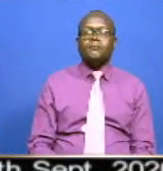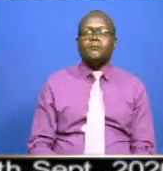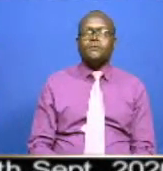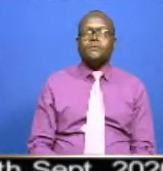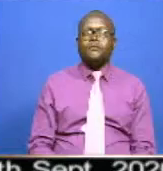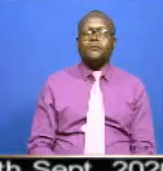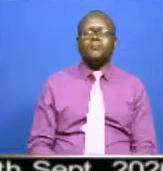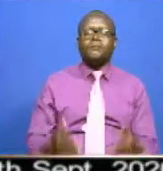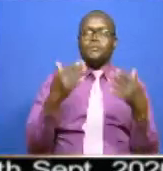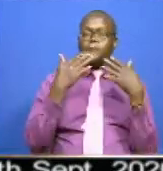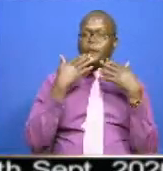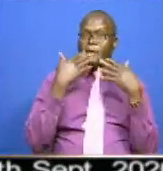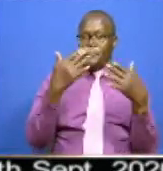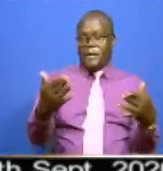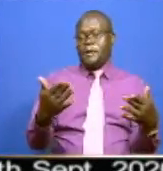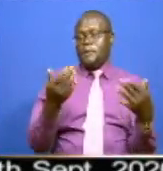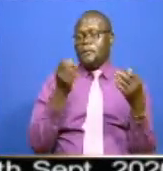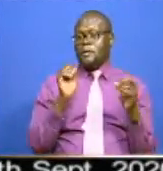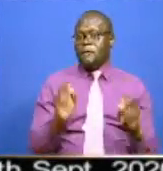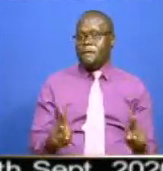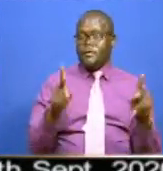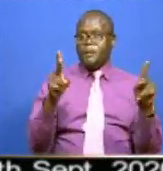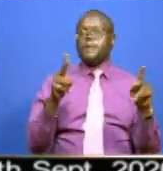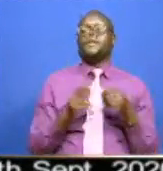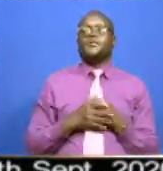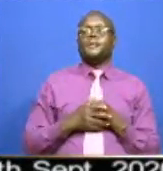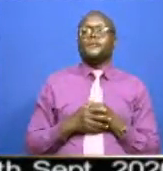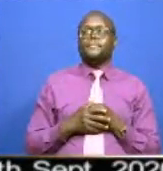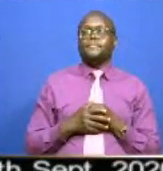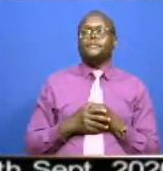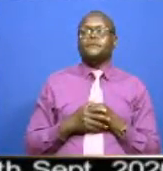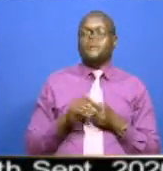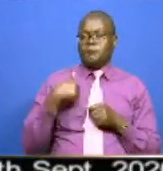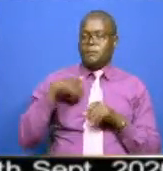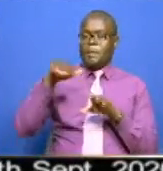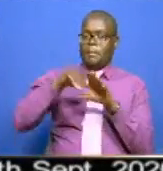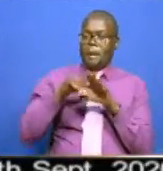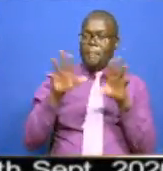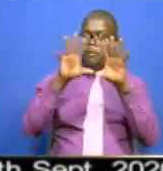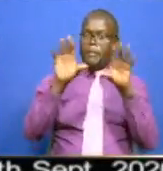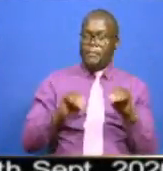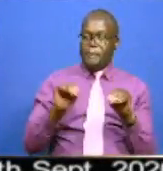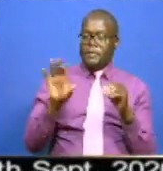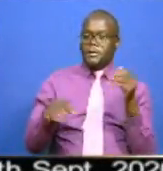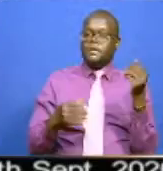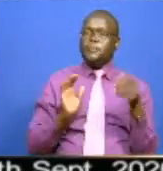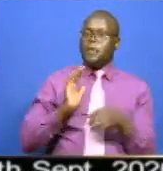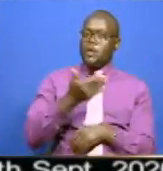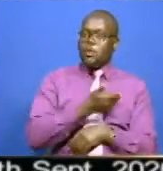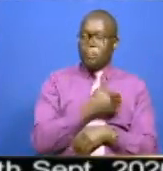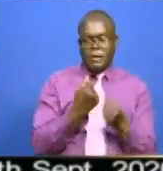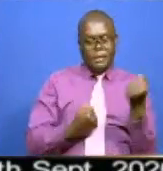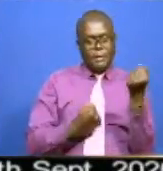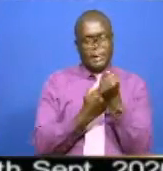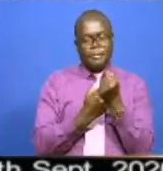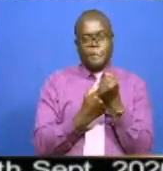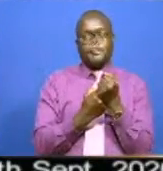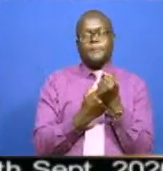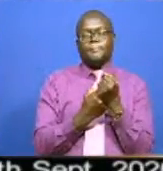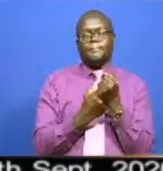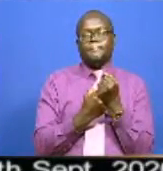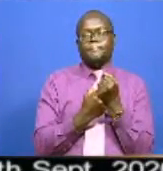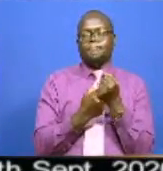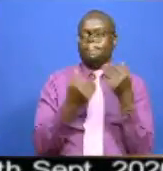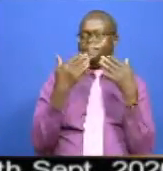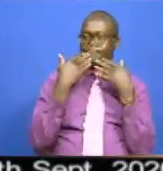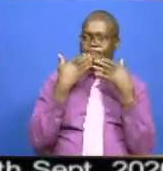Thank you, Mr. Speaker, for giving me this opportunity. I sit in the Budget Committee and I support. Mr. Speaker, let me take this opportunity to